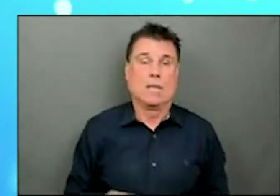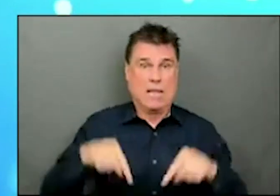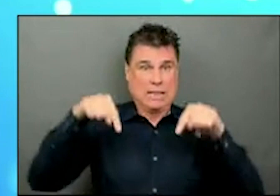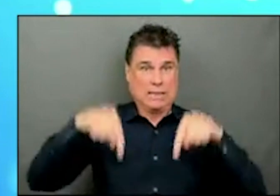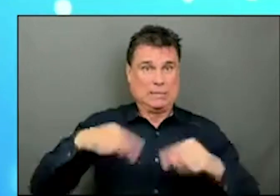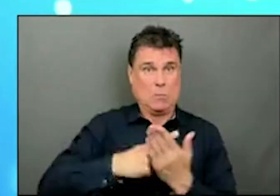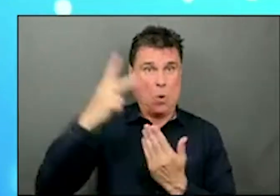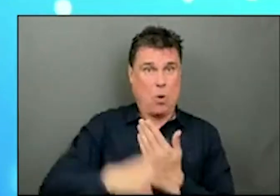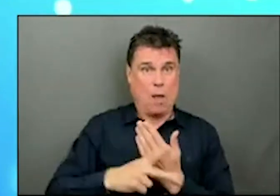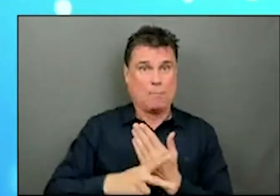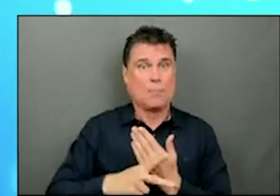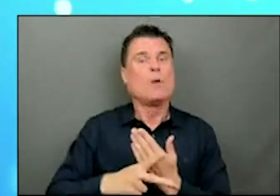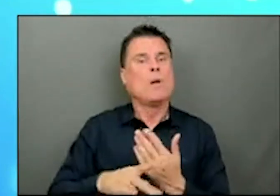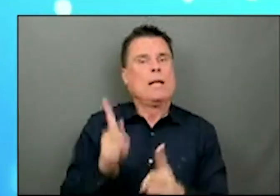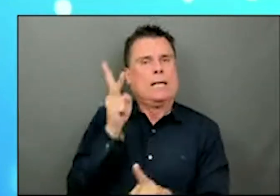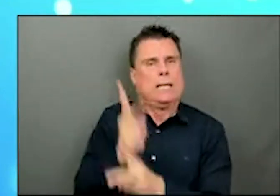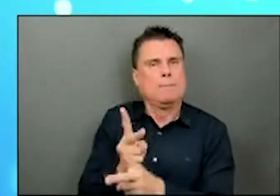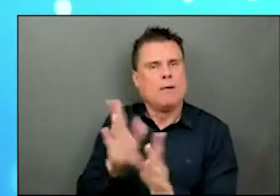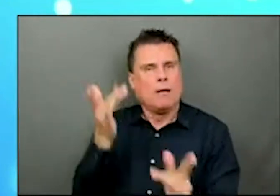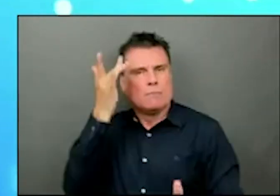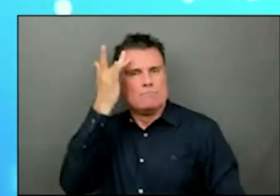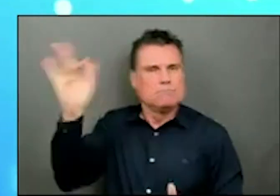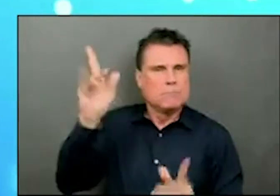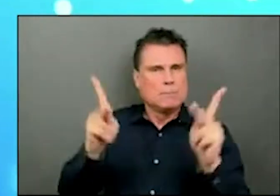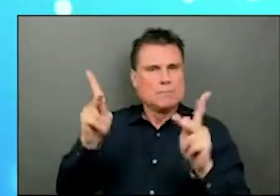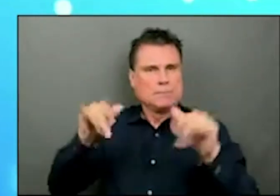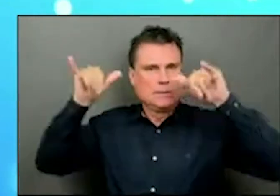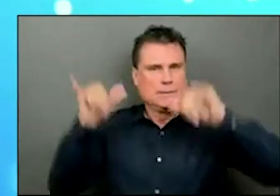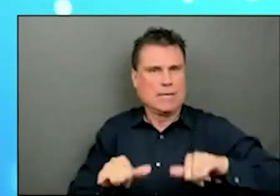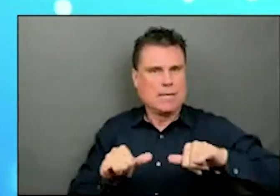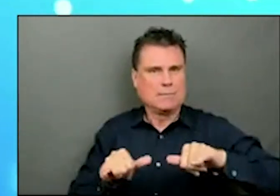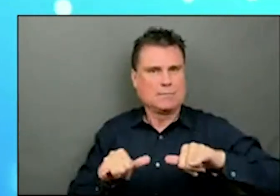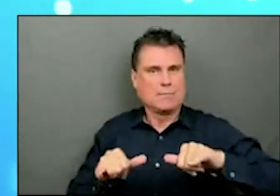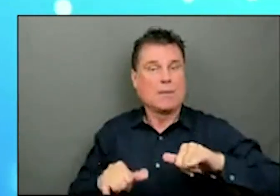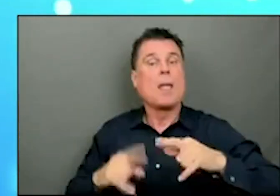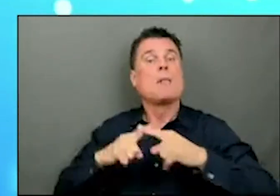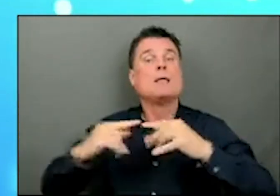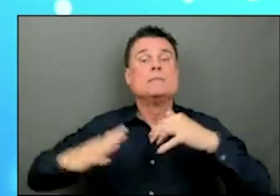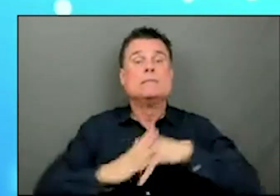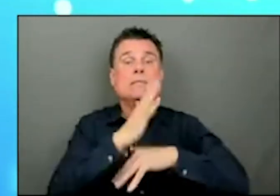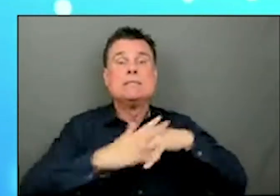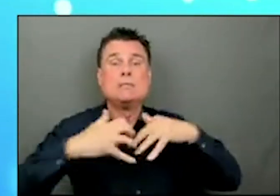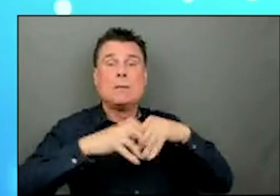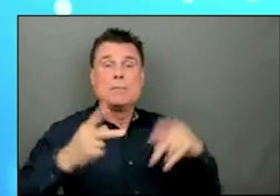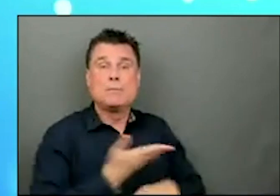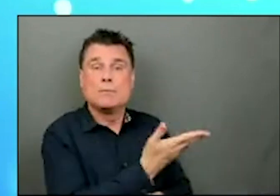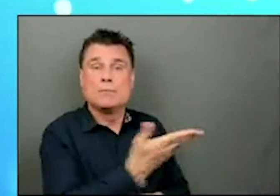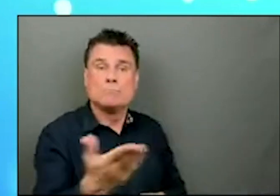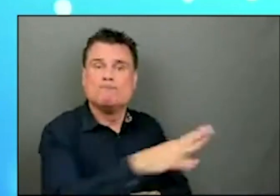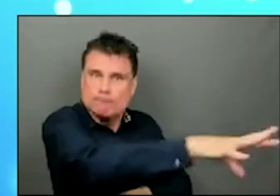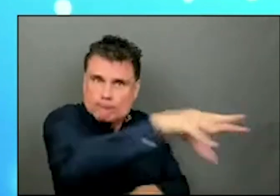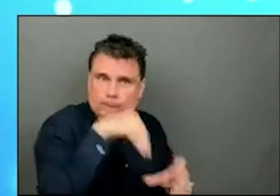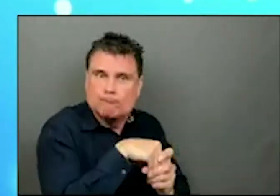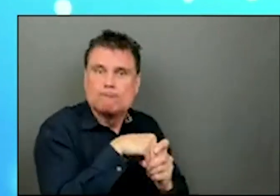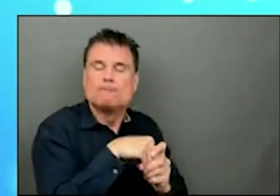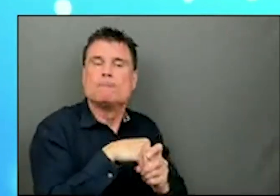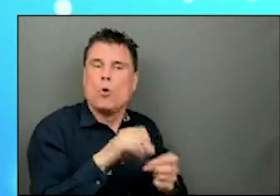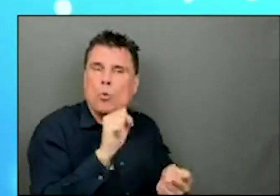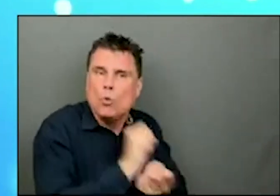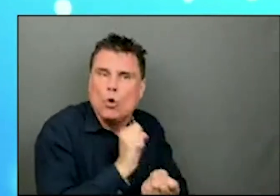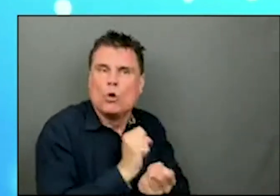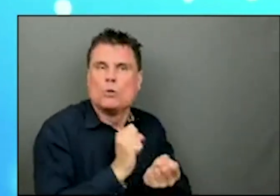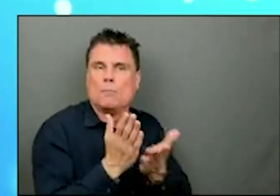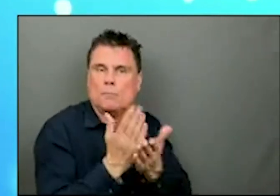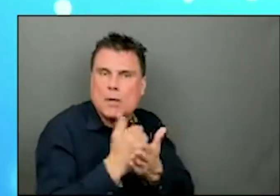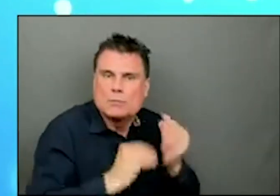ambition. High-wage jobs, the opportunity for Indigenous populations to fully participate in our economy, increased productivity,